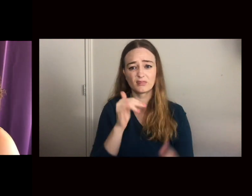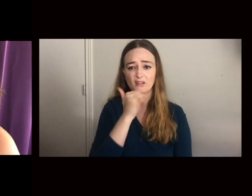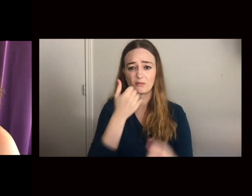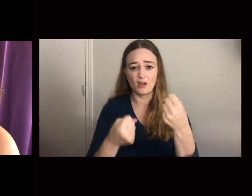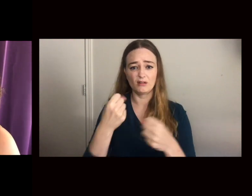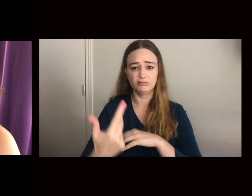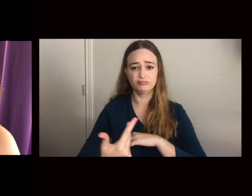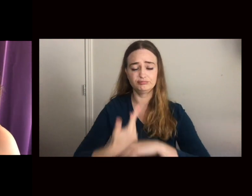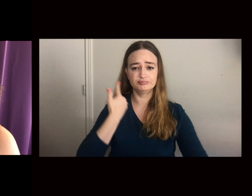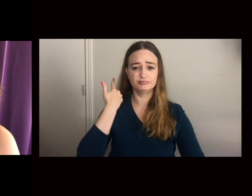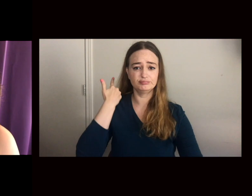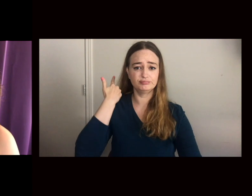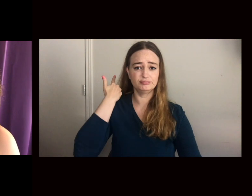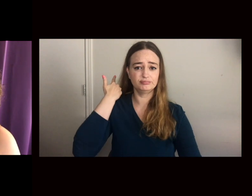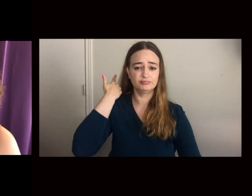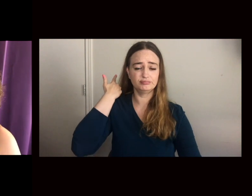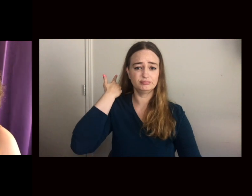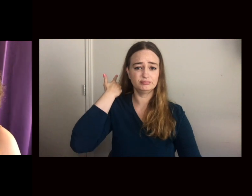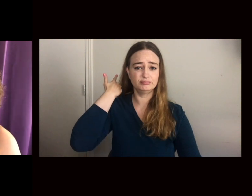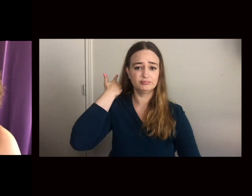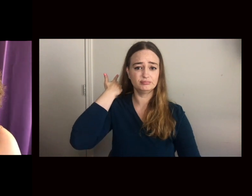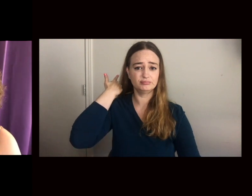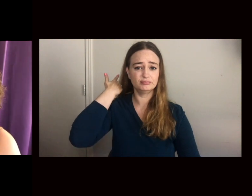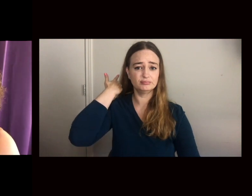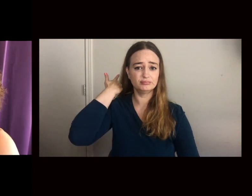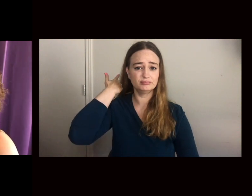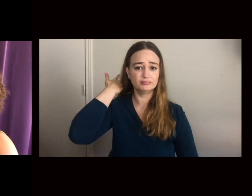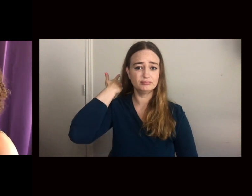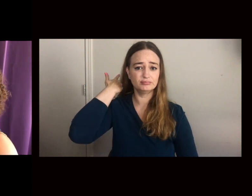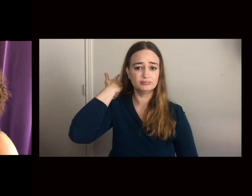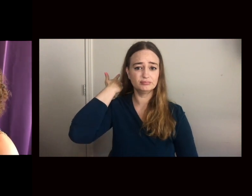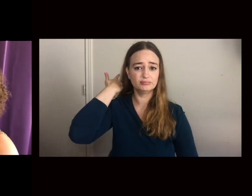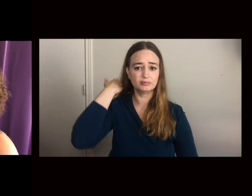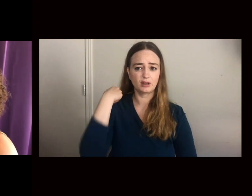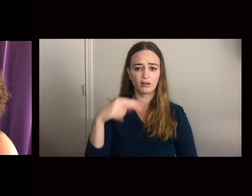even as she accidentally mows me down.